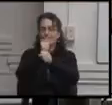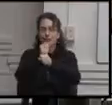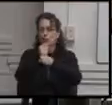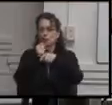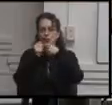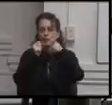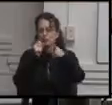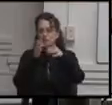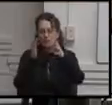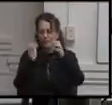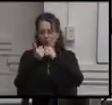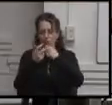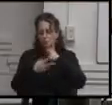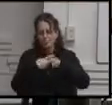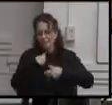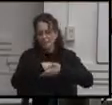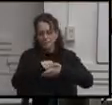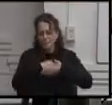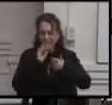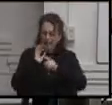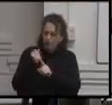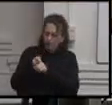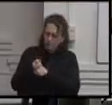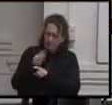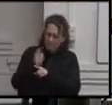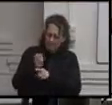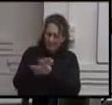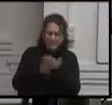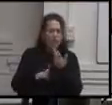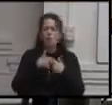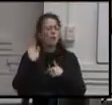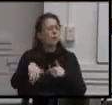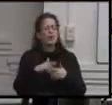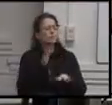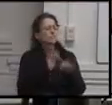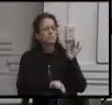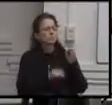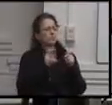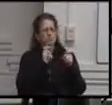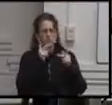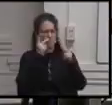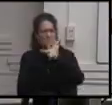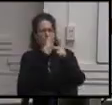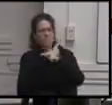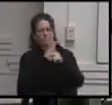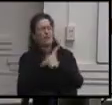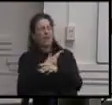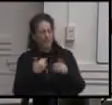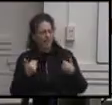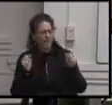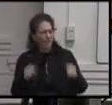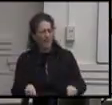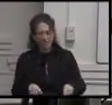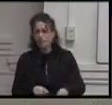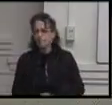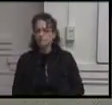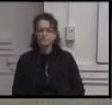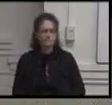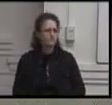It's math. It's not that difficult. It's just math. Yeah, it's just math, right, yeah. I mean, these guys were really,